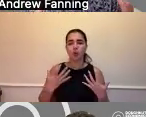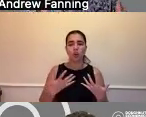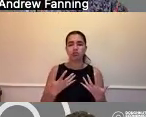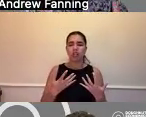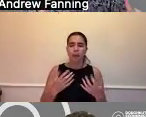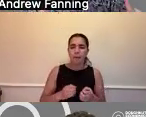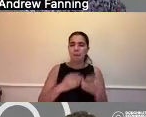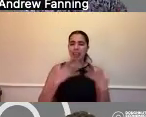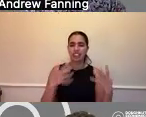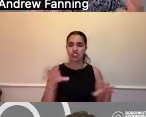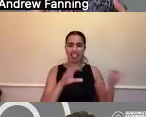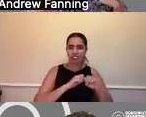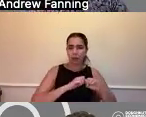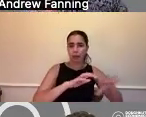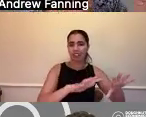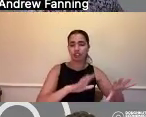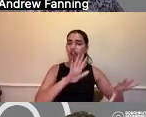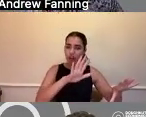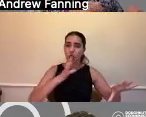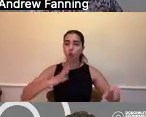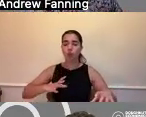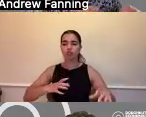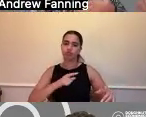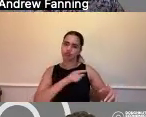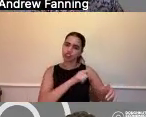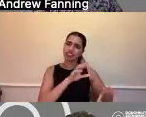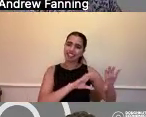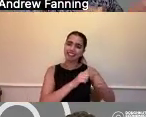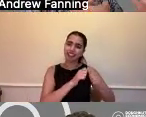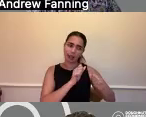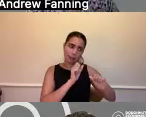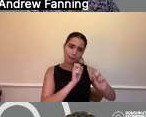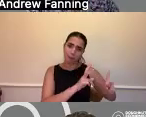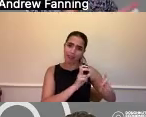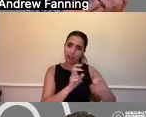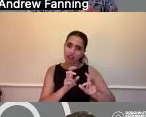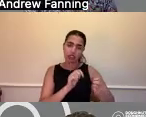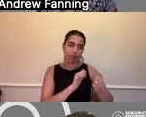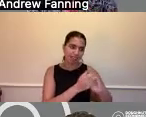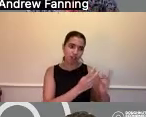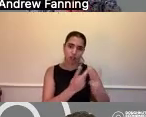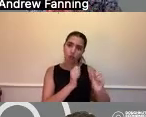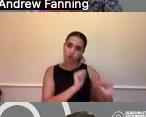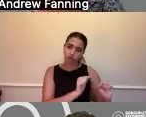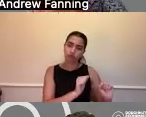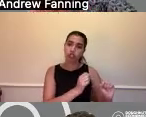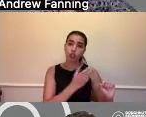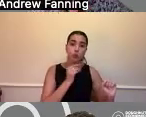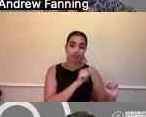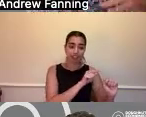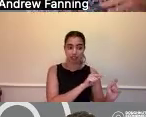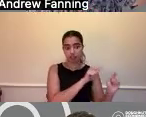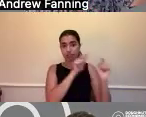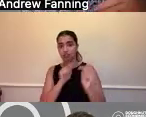idea is to kind of lean on the scientific methods and publication which have been peer reviewed to date and use that as